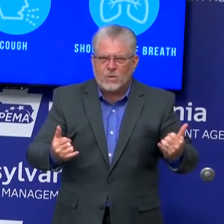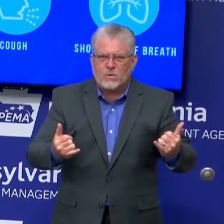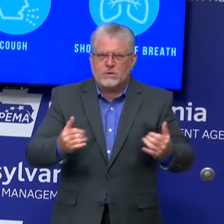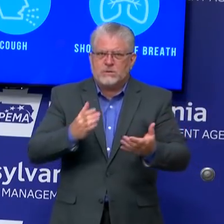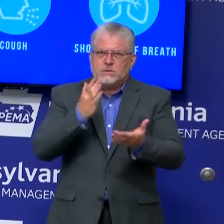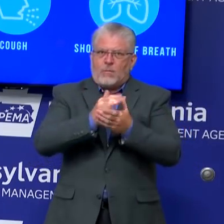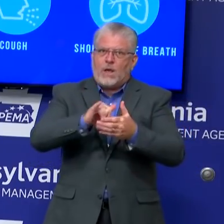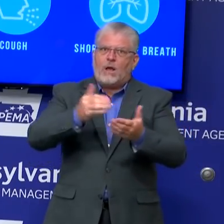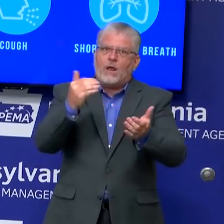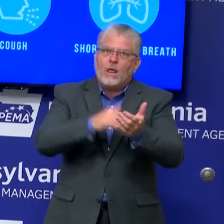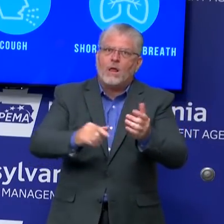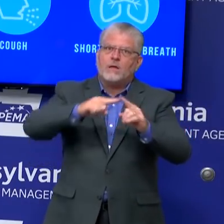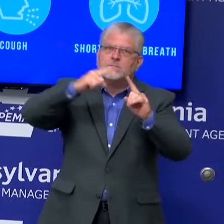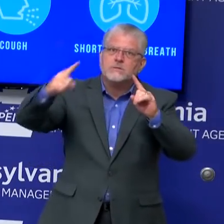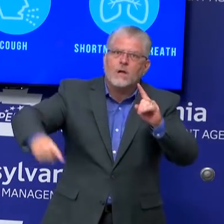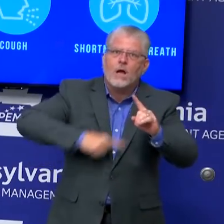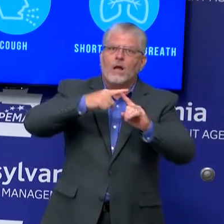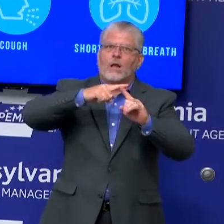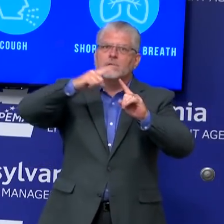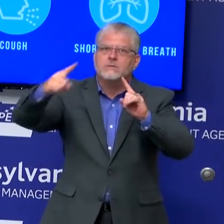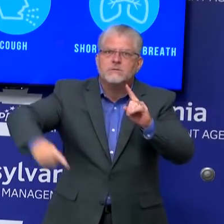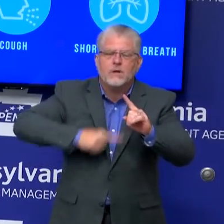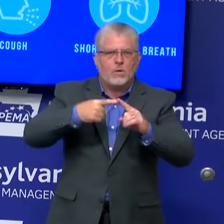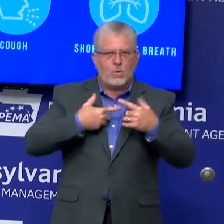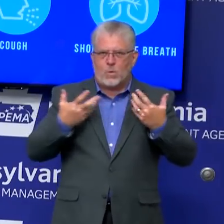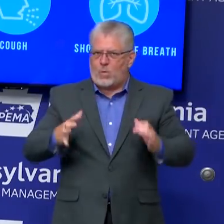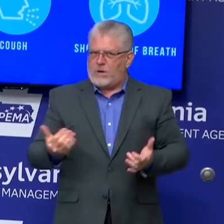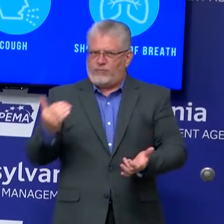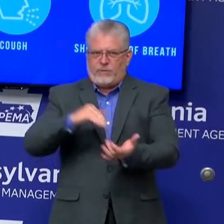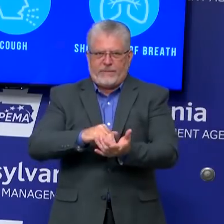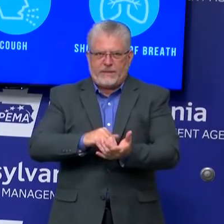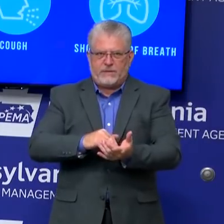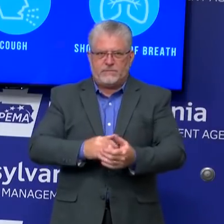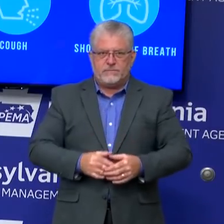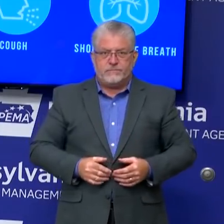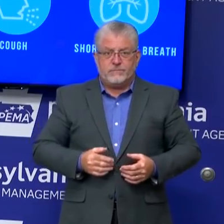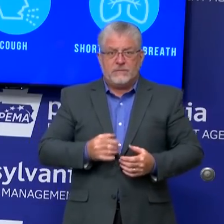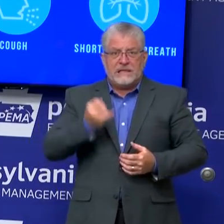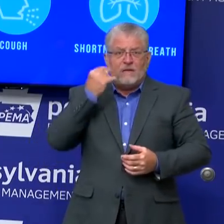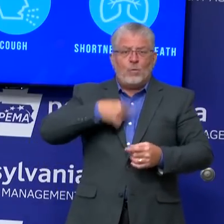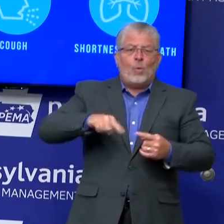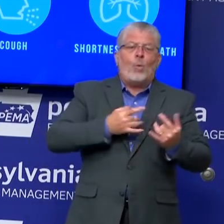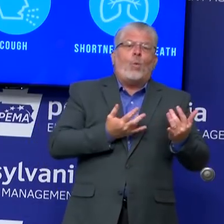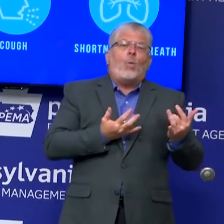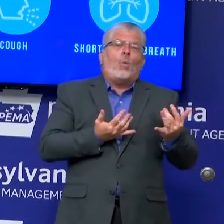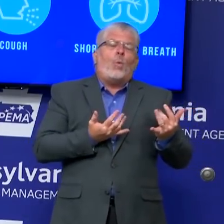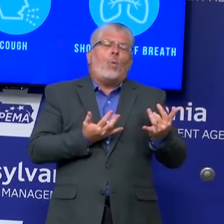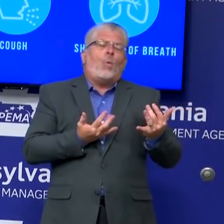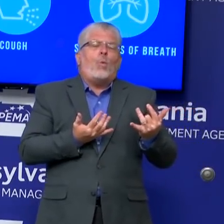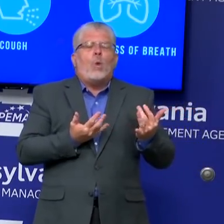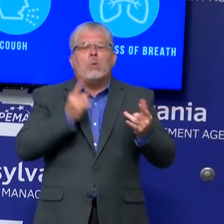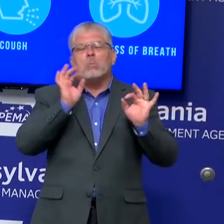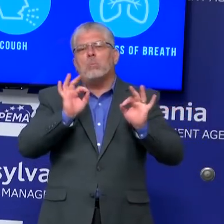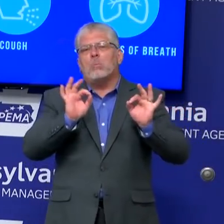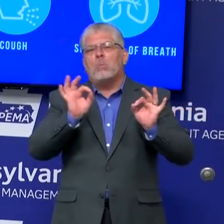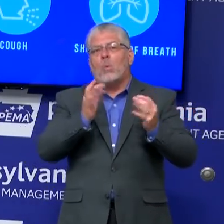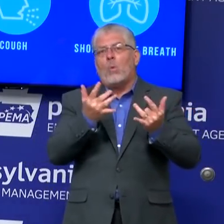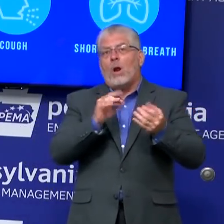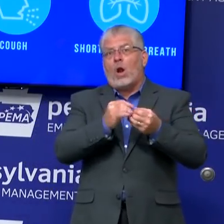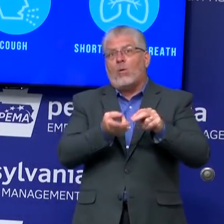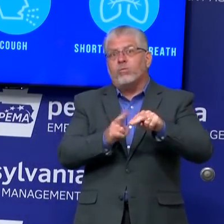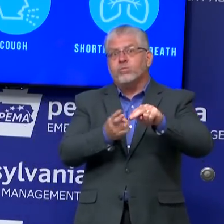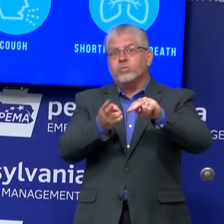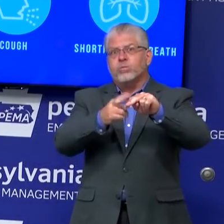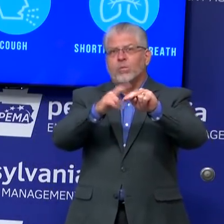repeating. We know what will happen if we hold fast and wait until cases rise exponentially before taking